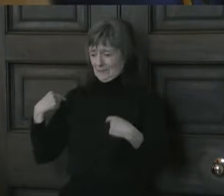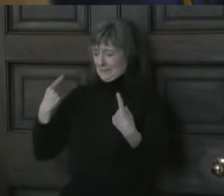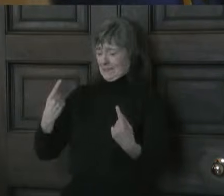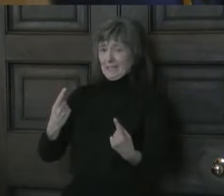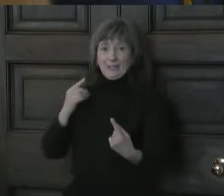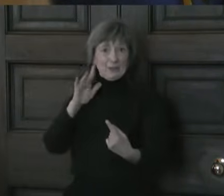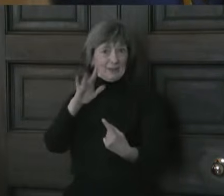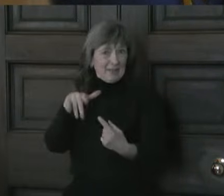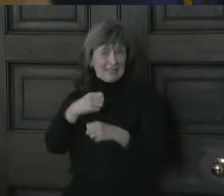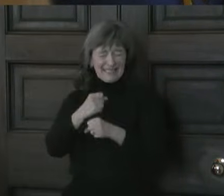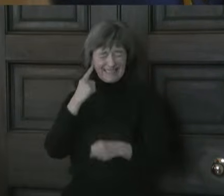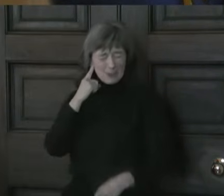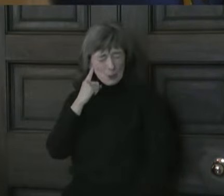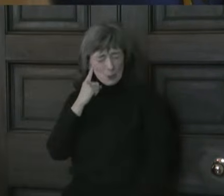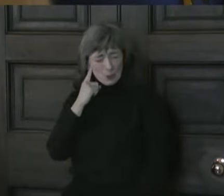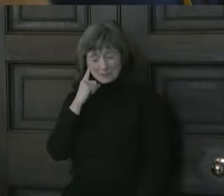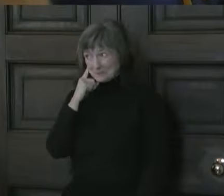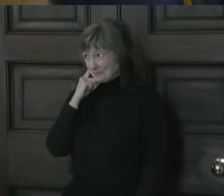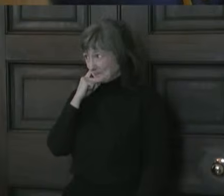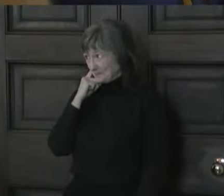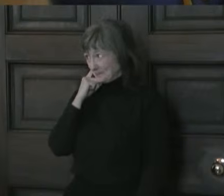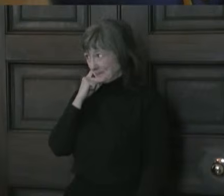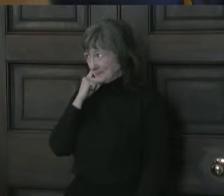25 years